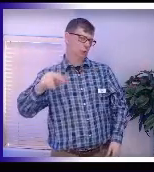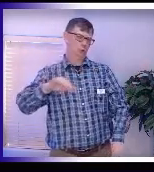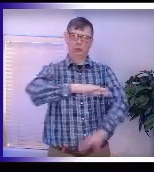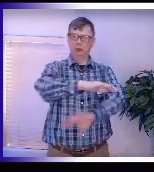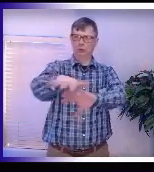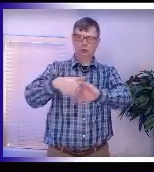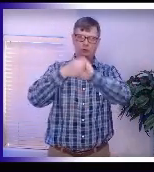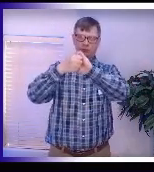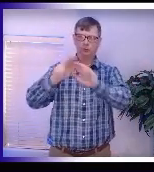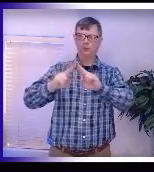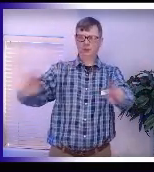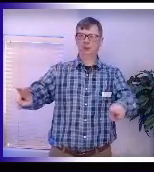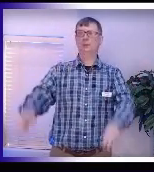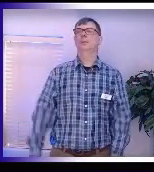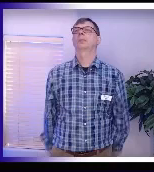uniformity.